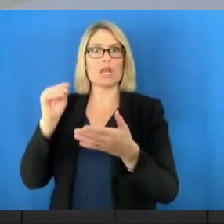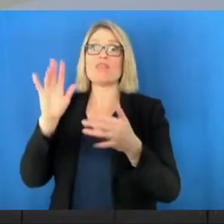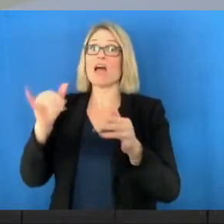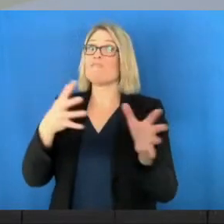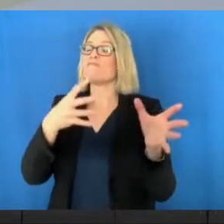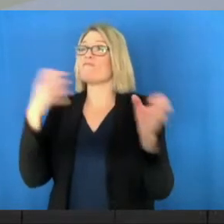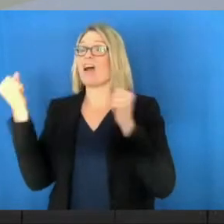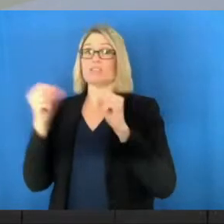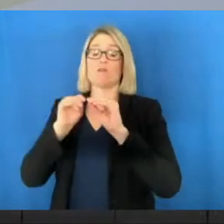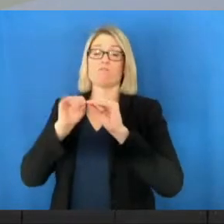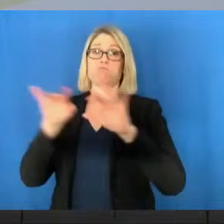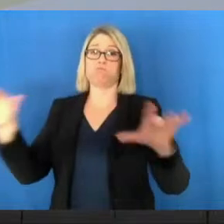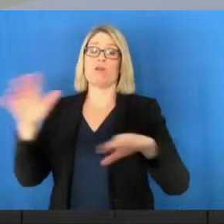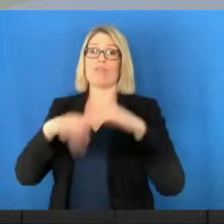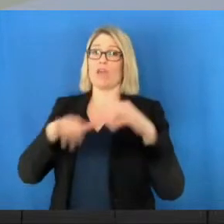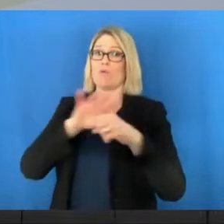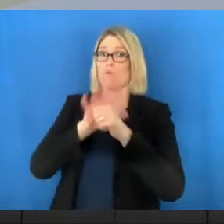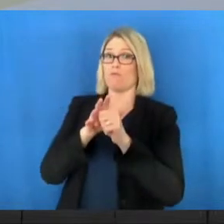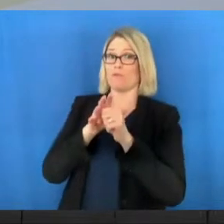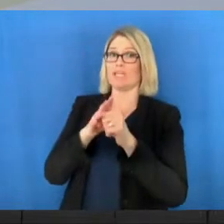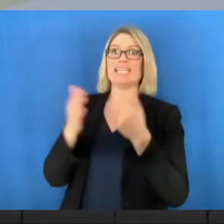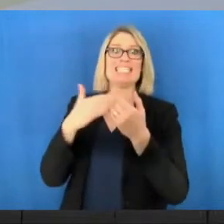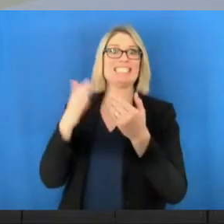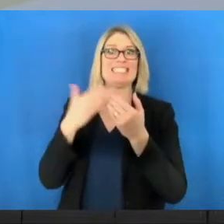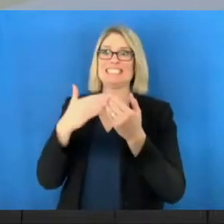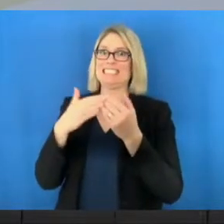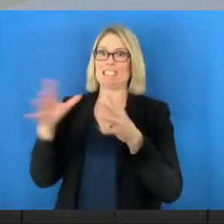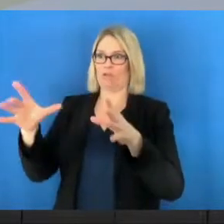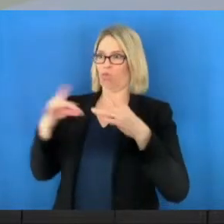more quickly, it transmits easily.